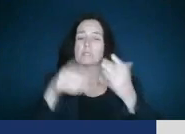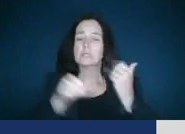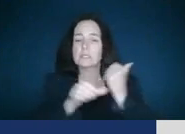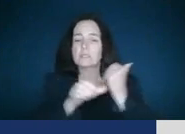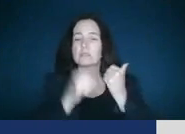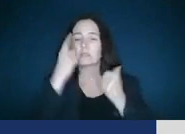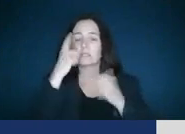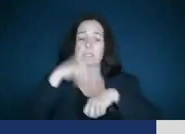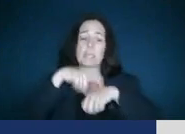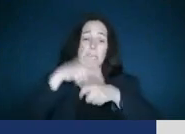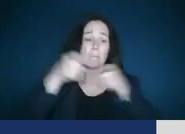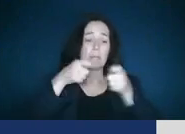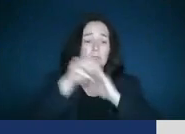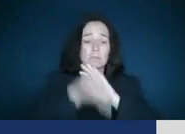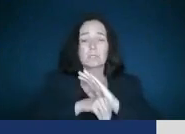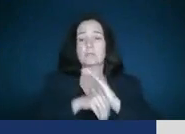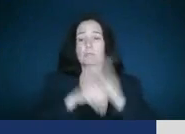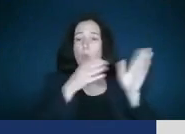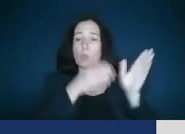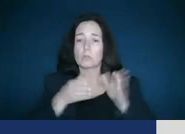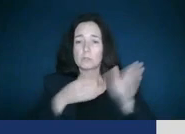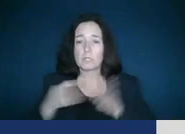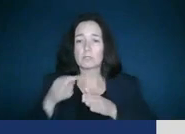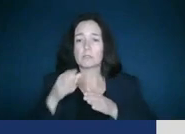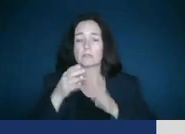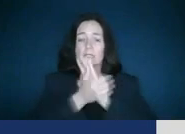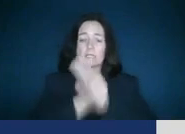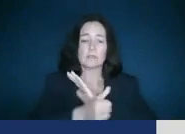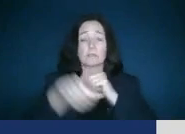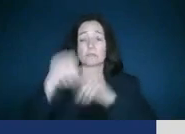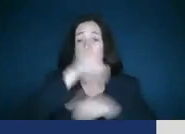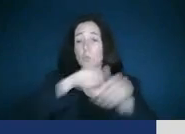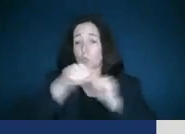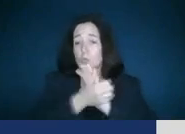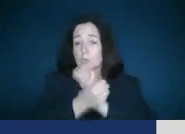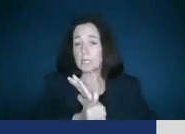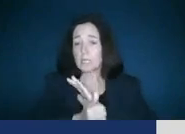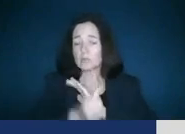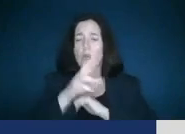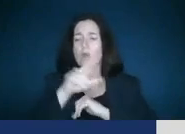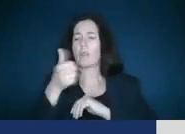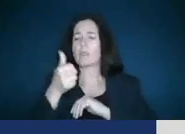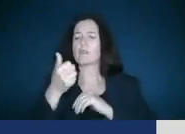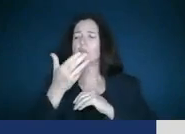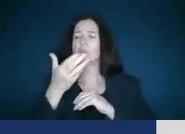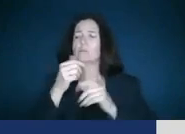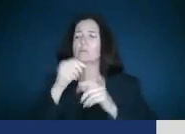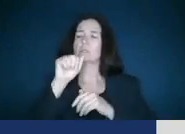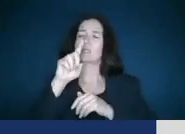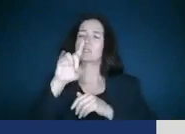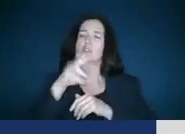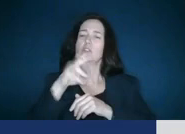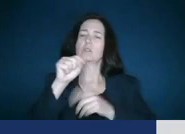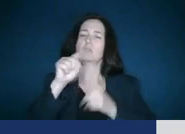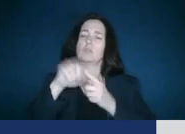time management, organizational skills, social skills, and anything really adjusting to university